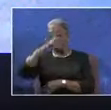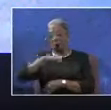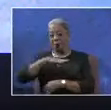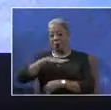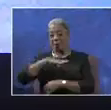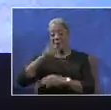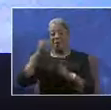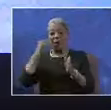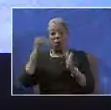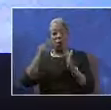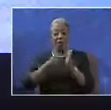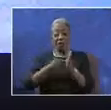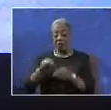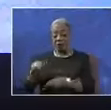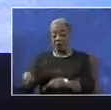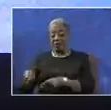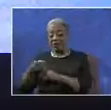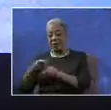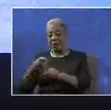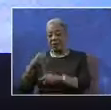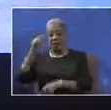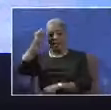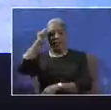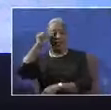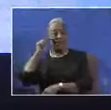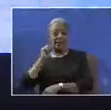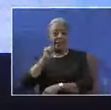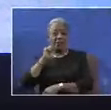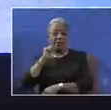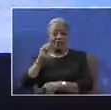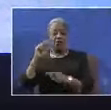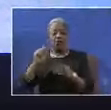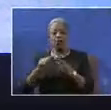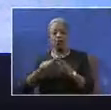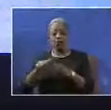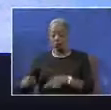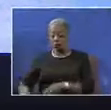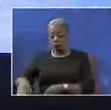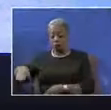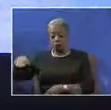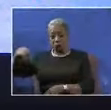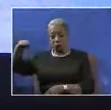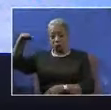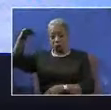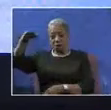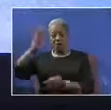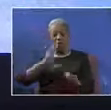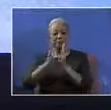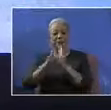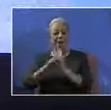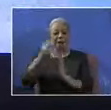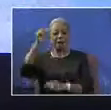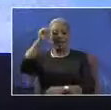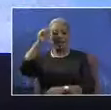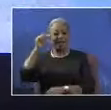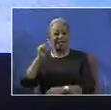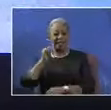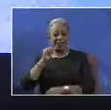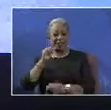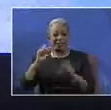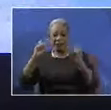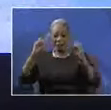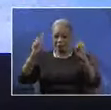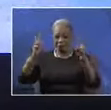from the time he was a teenager to the time that he defeated Goliath, and now he is an old man. And the message is entitled,